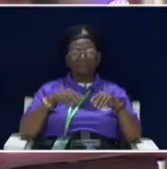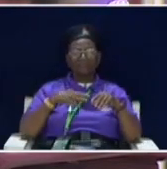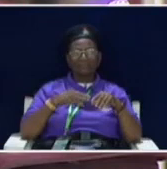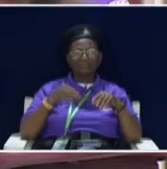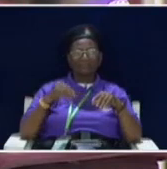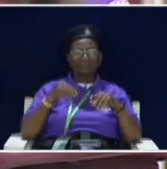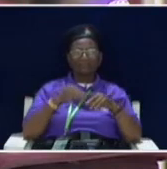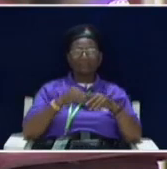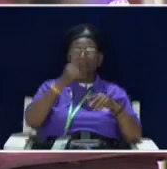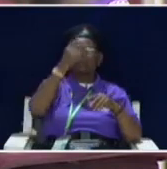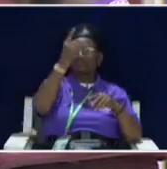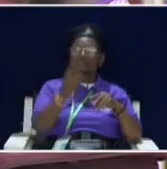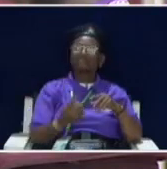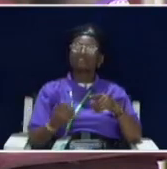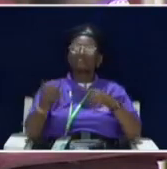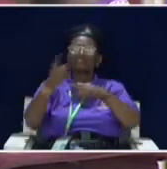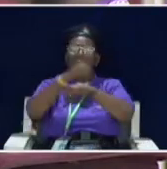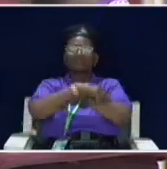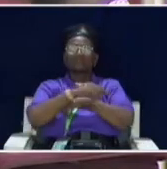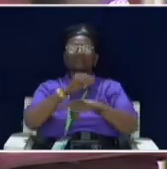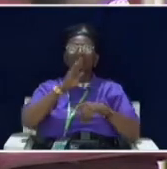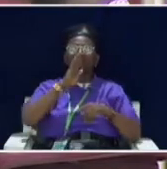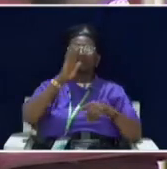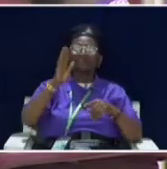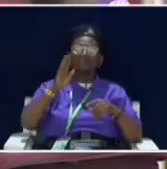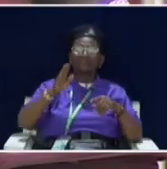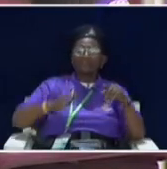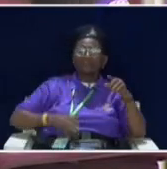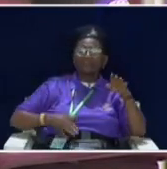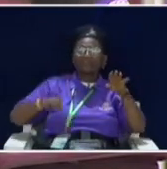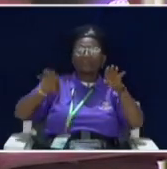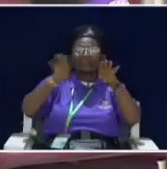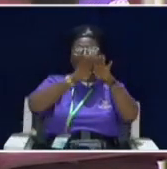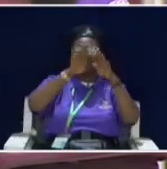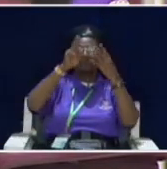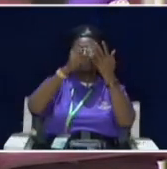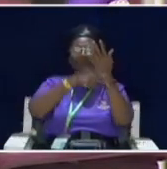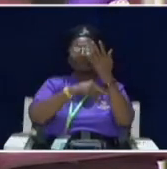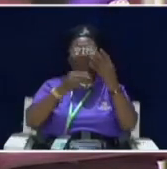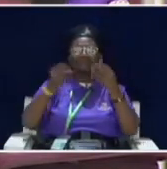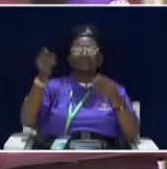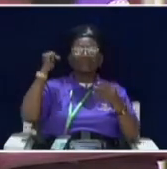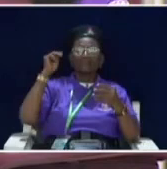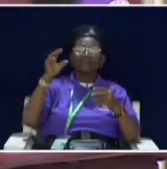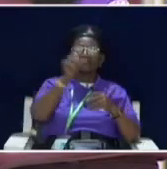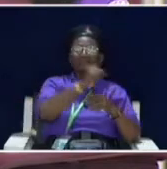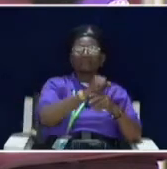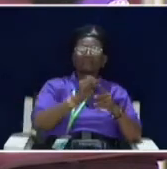single day, a barrenness was taken care of.